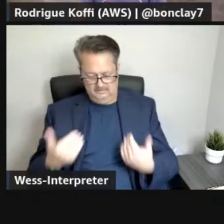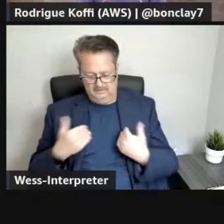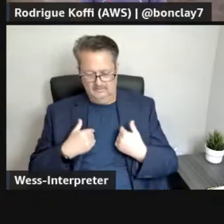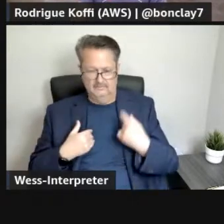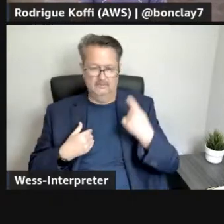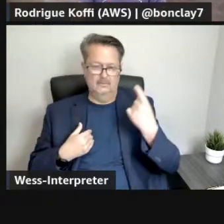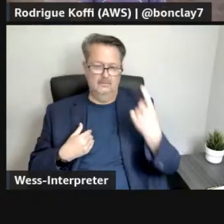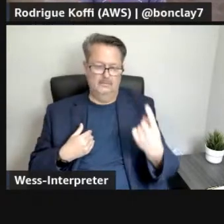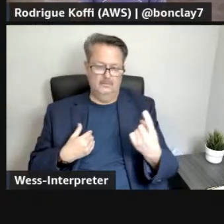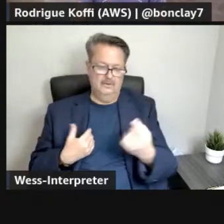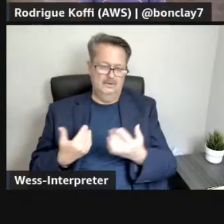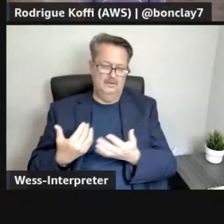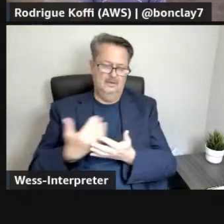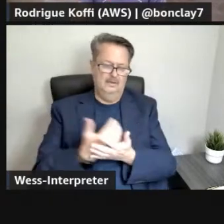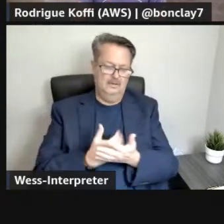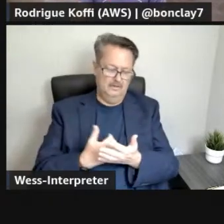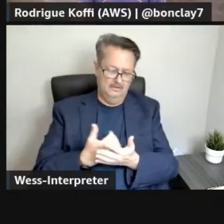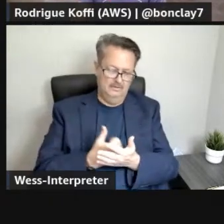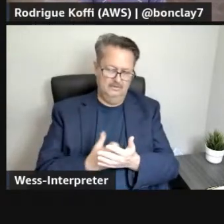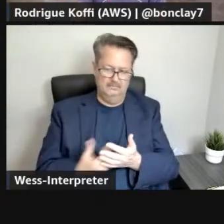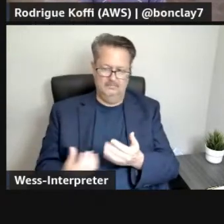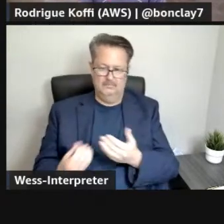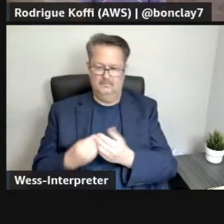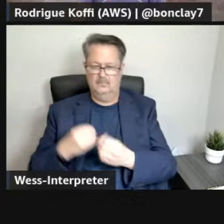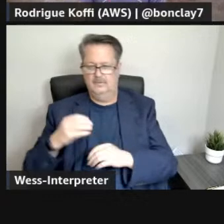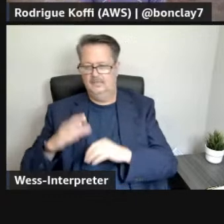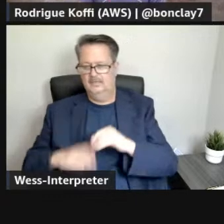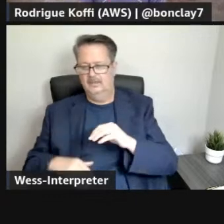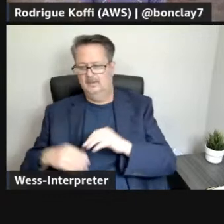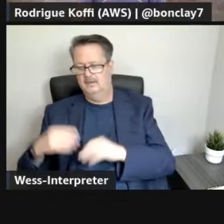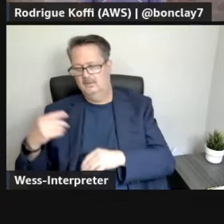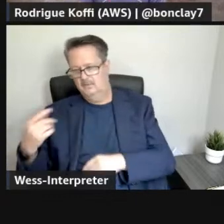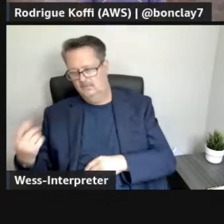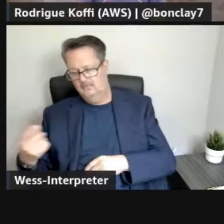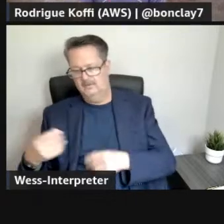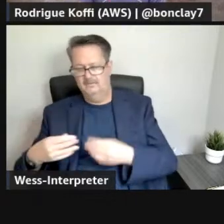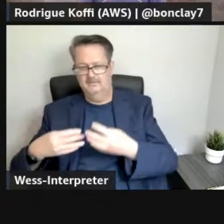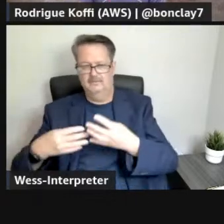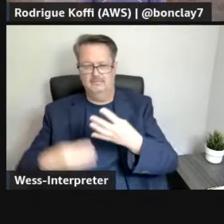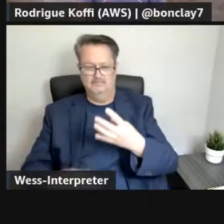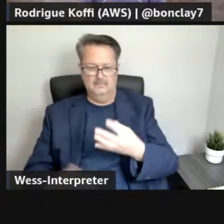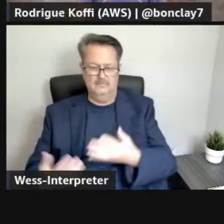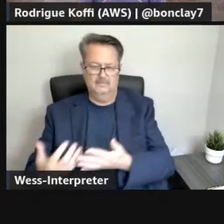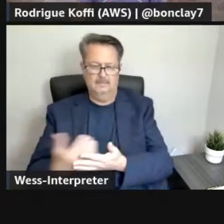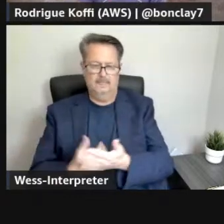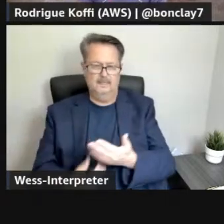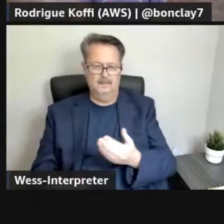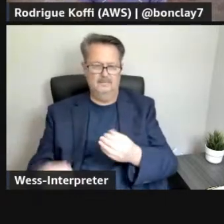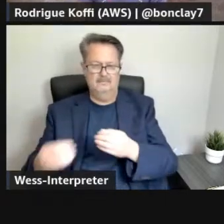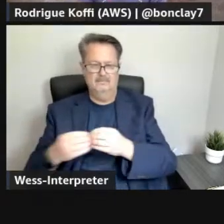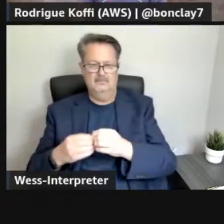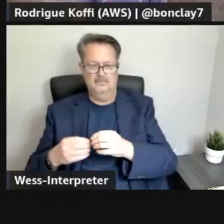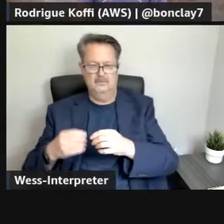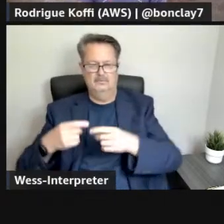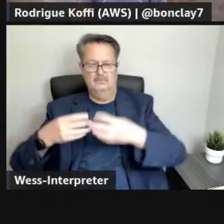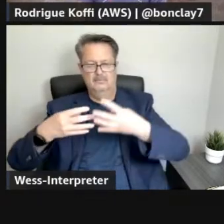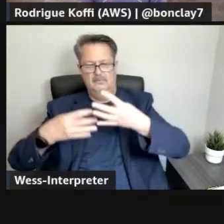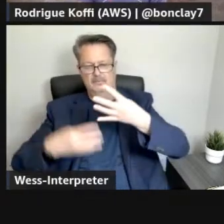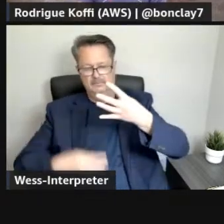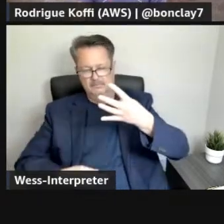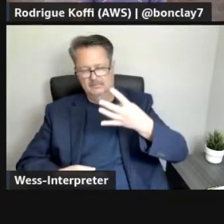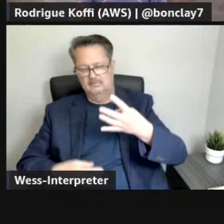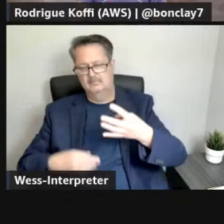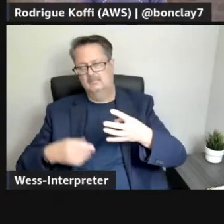than one collector if you have multiple copies, multiple replicas, and they are responsible for scraping the metrics from different targets